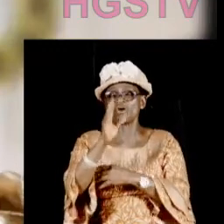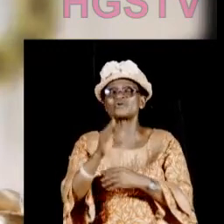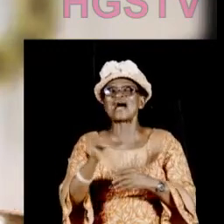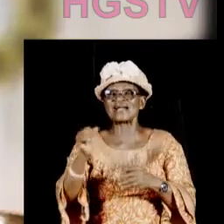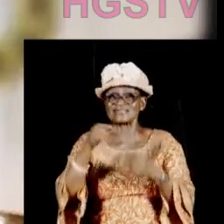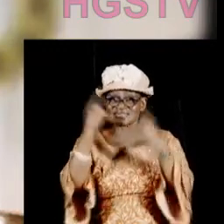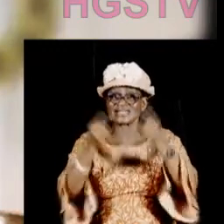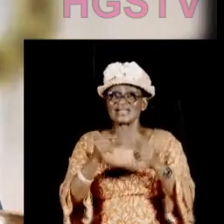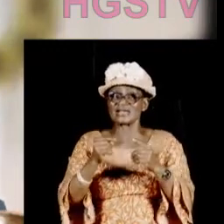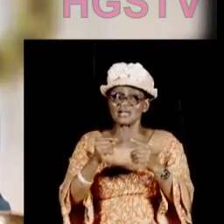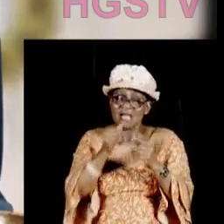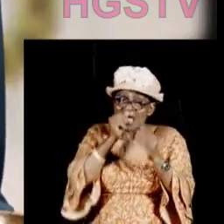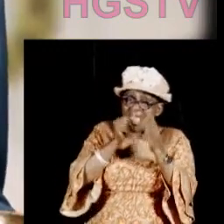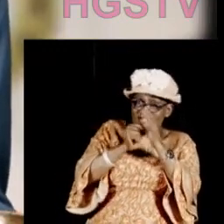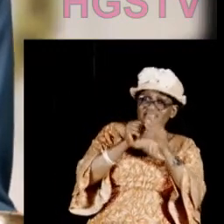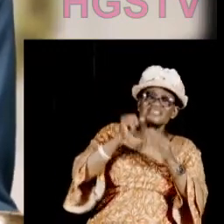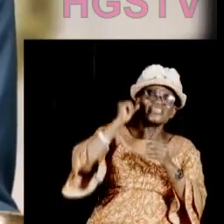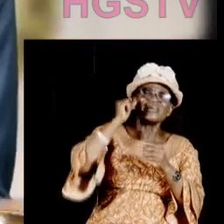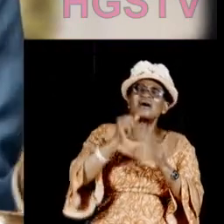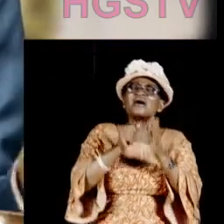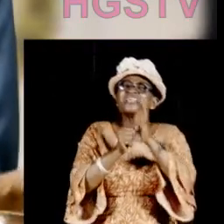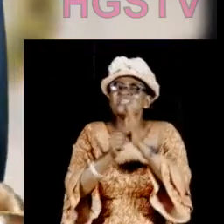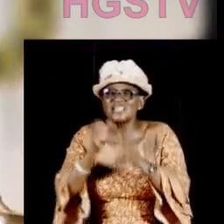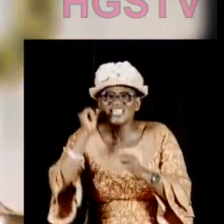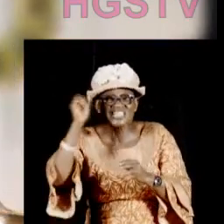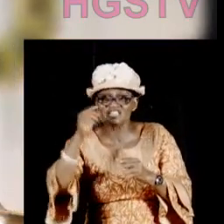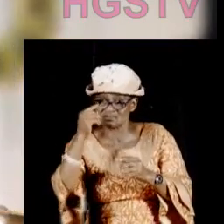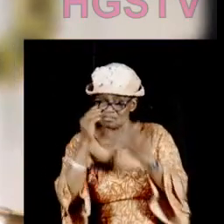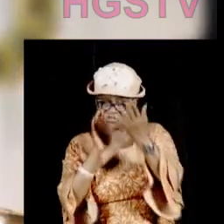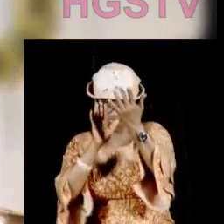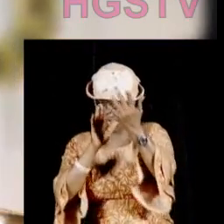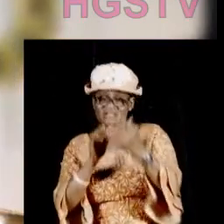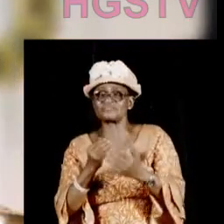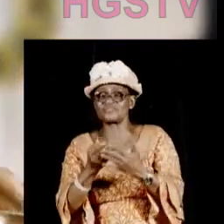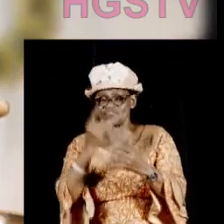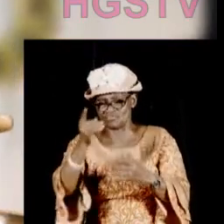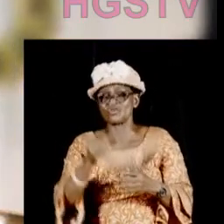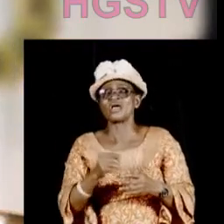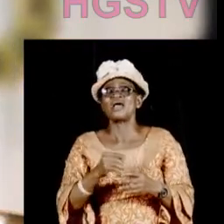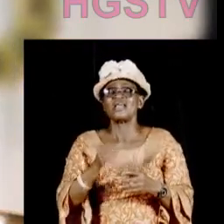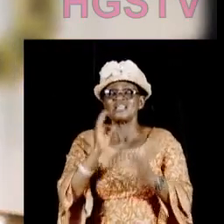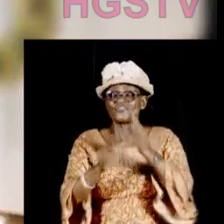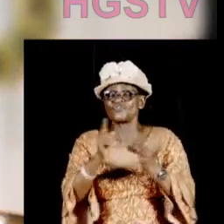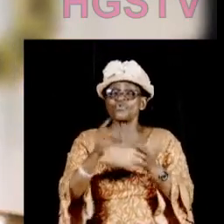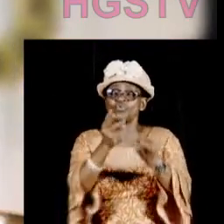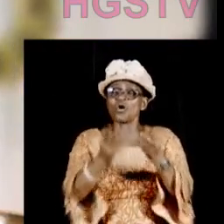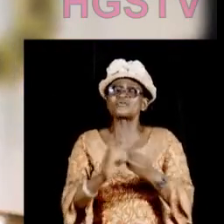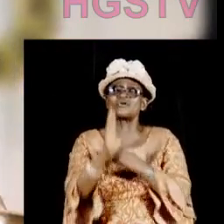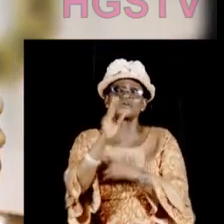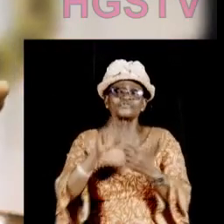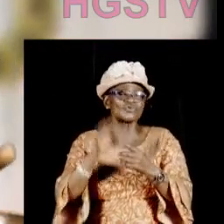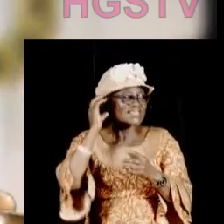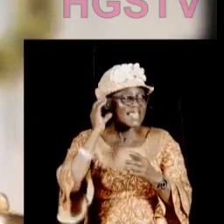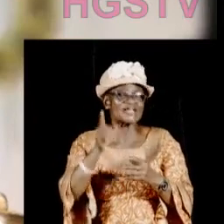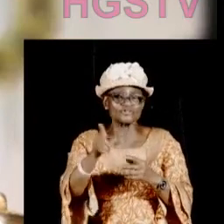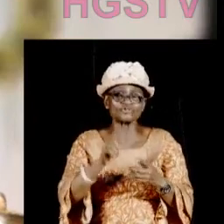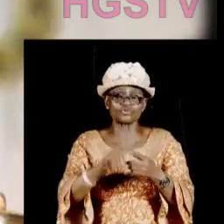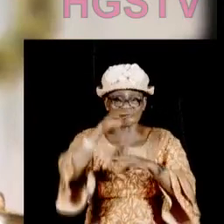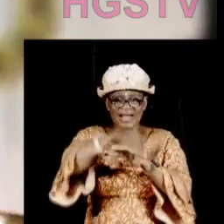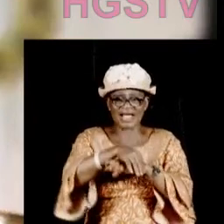you that he will not hear. If you want God to hear you tonight, you have to bow down your head and say, Lord